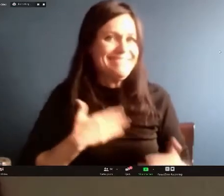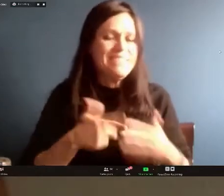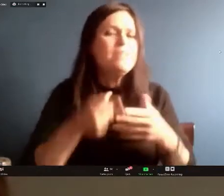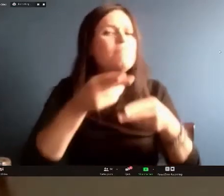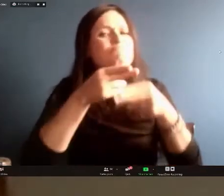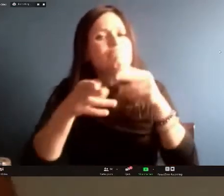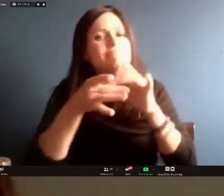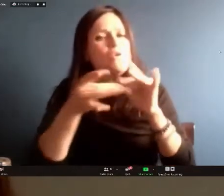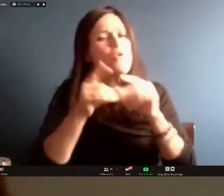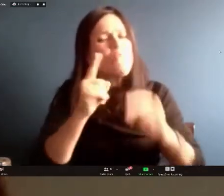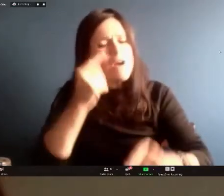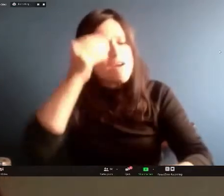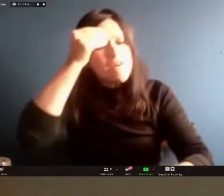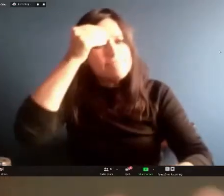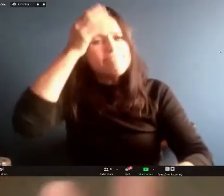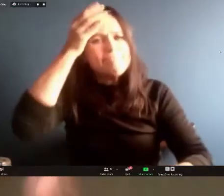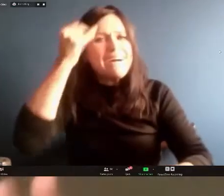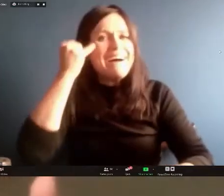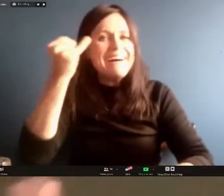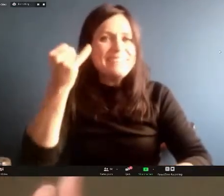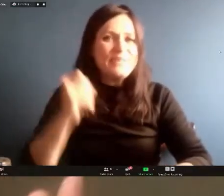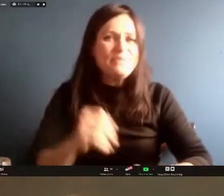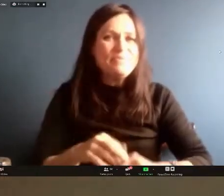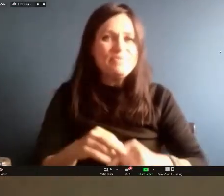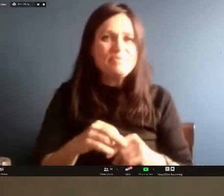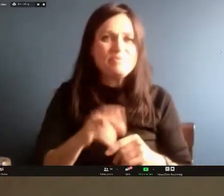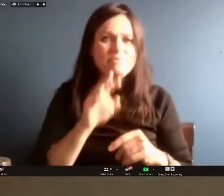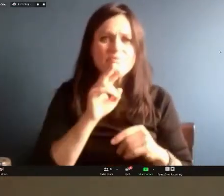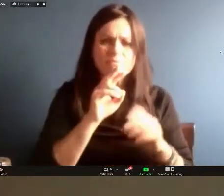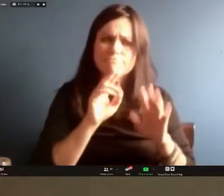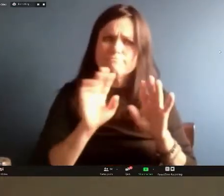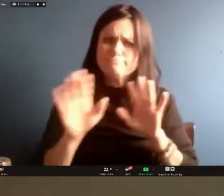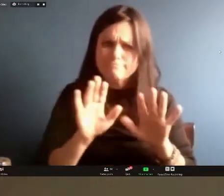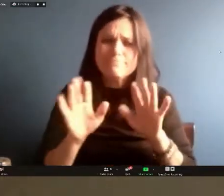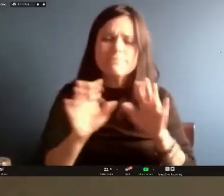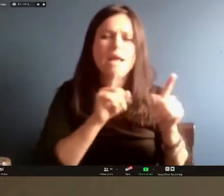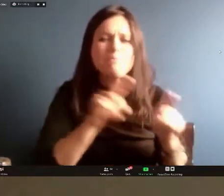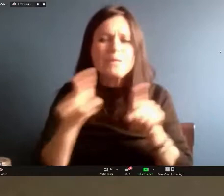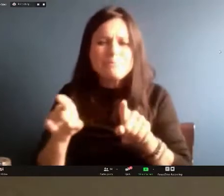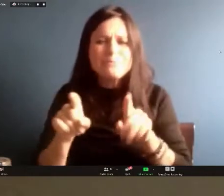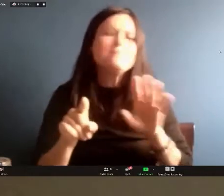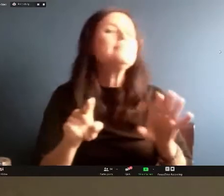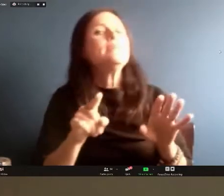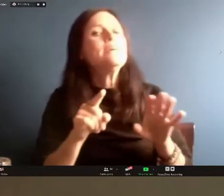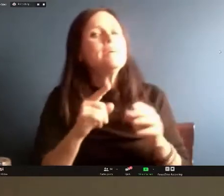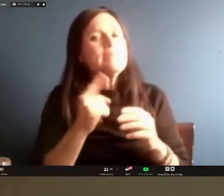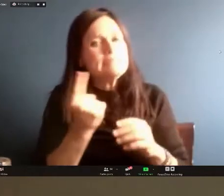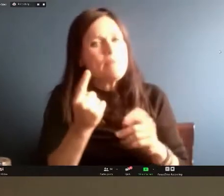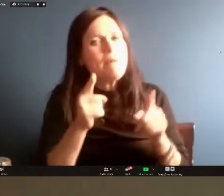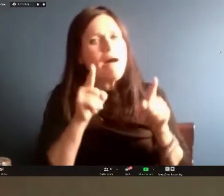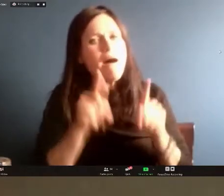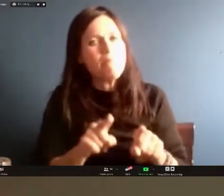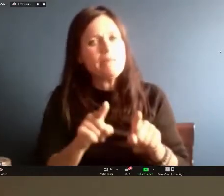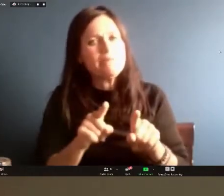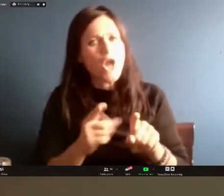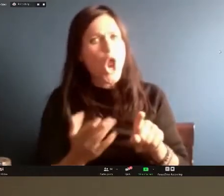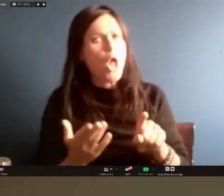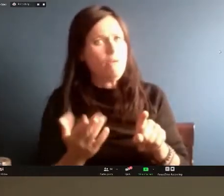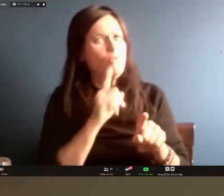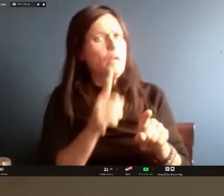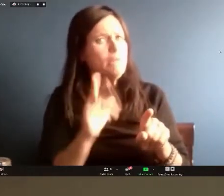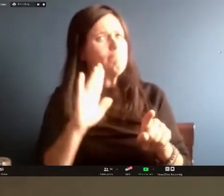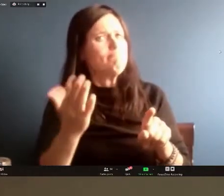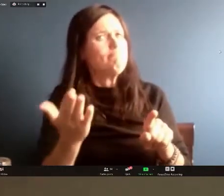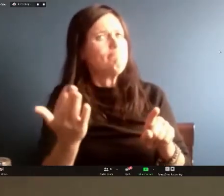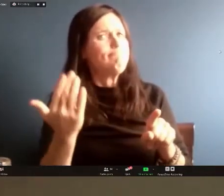idea came from for me, it kind of was at two different places. One was something that happened like quite a long time ago. I would